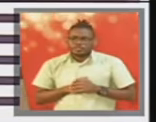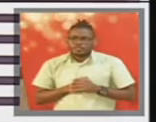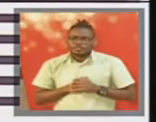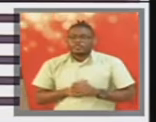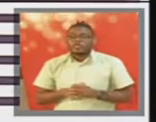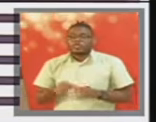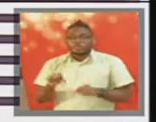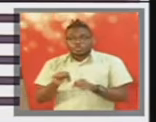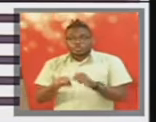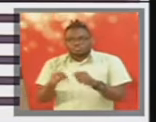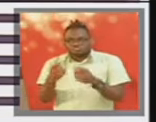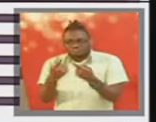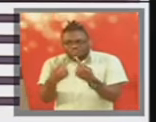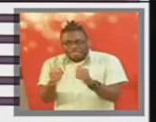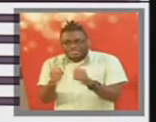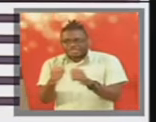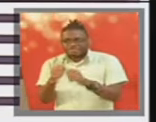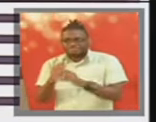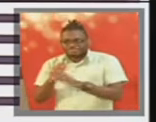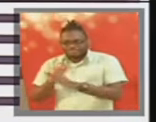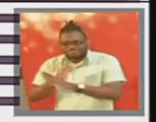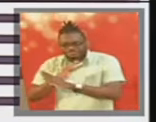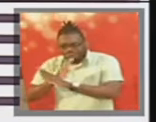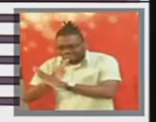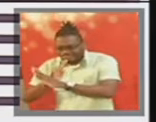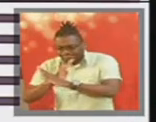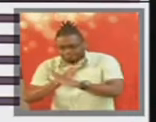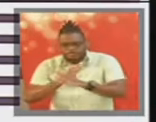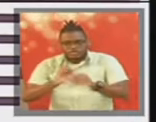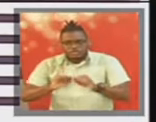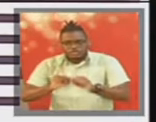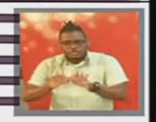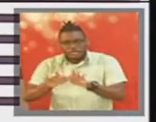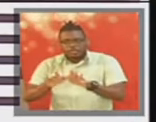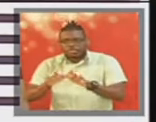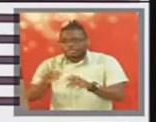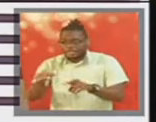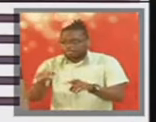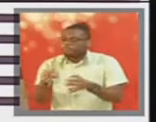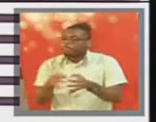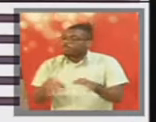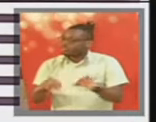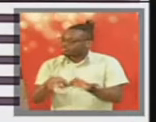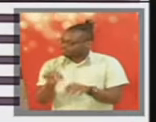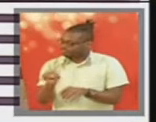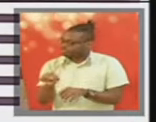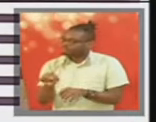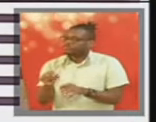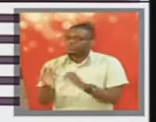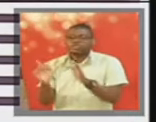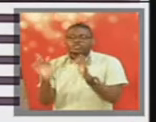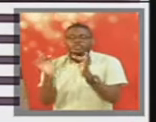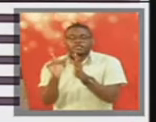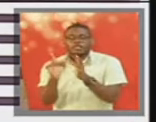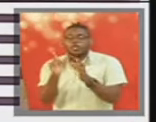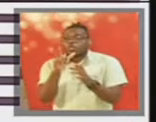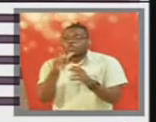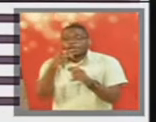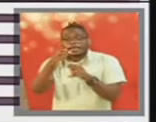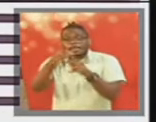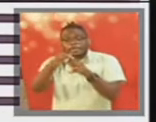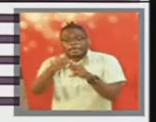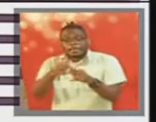So contact tracing remains a key tool in reducing the risk of spread and mitigating the risk of